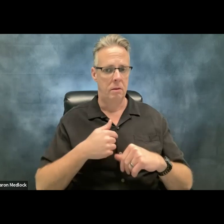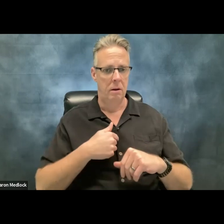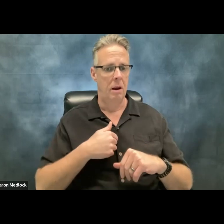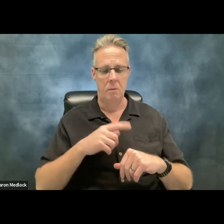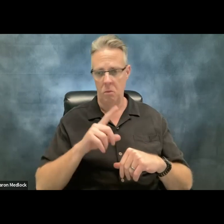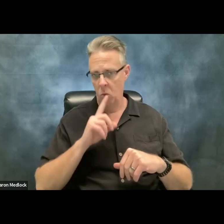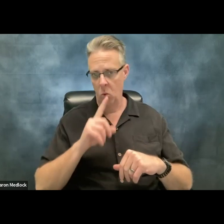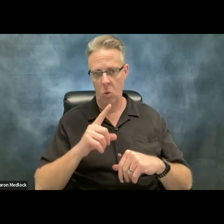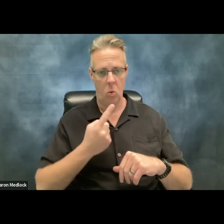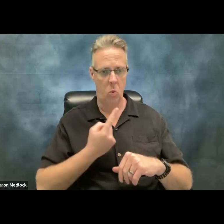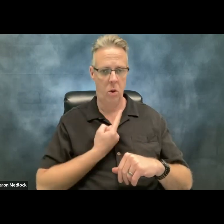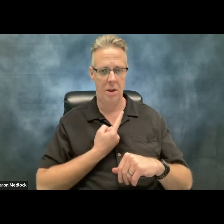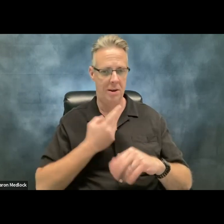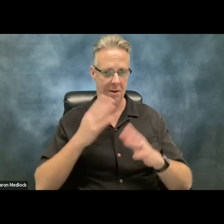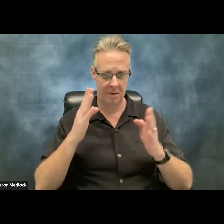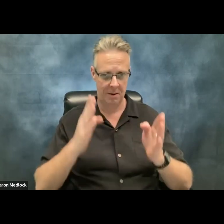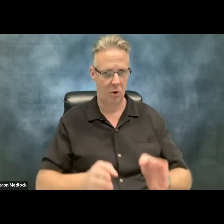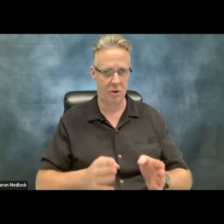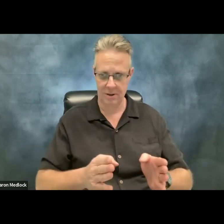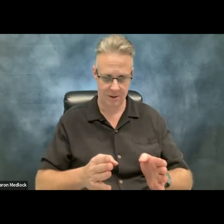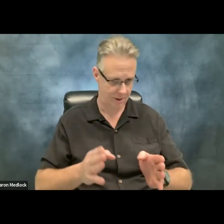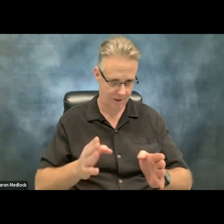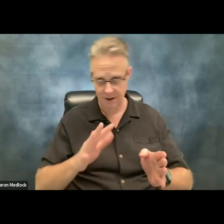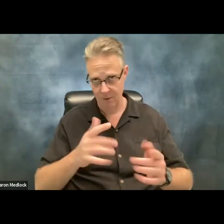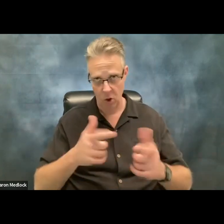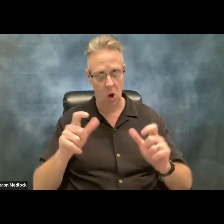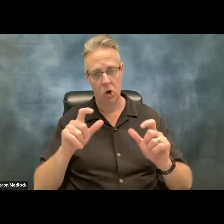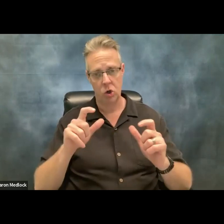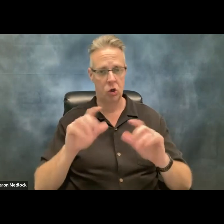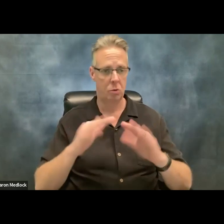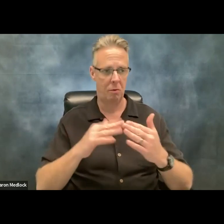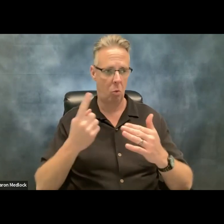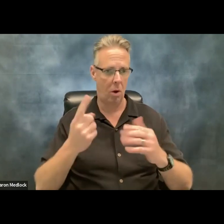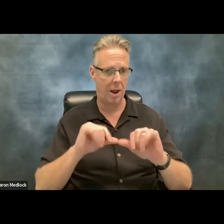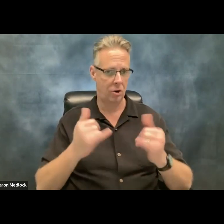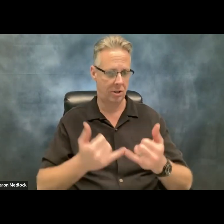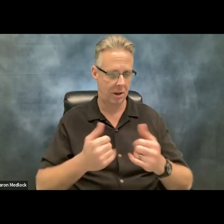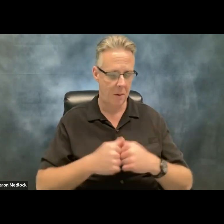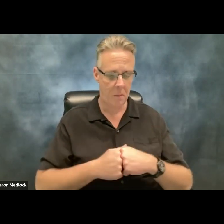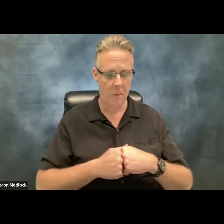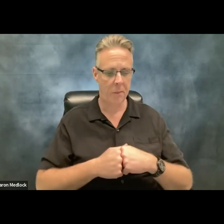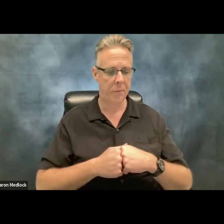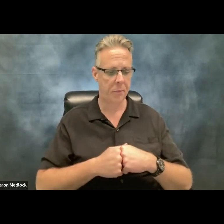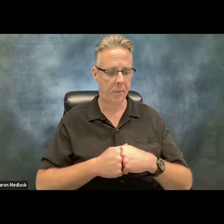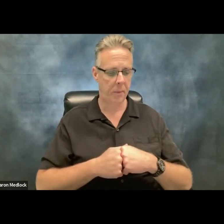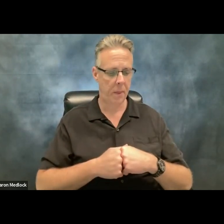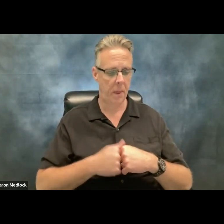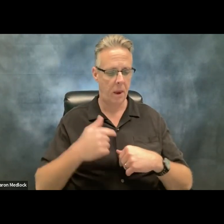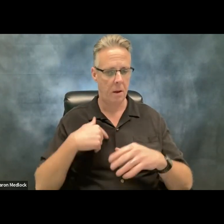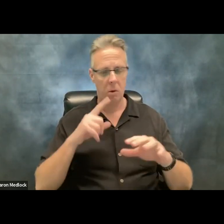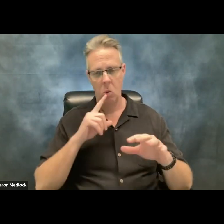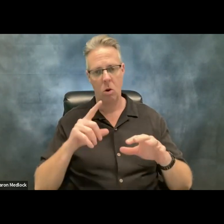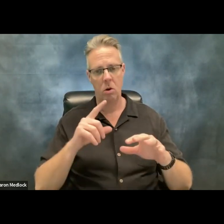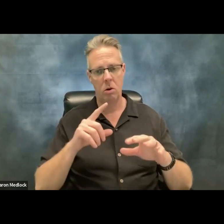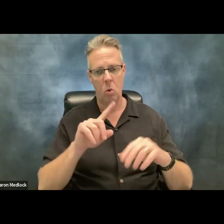I'm one person representing like sort of a larger community from one agency, and I am posing